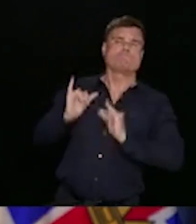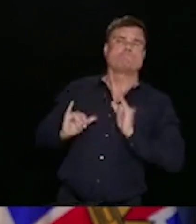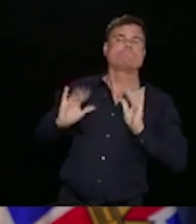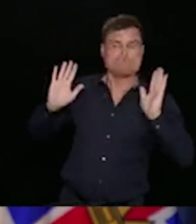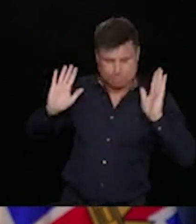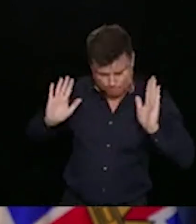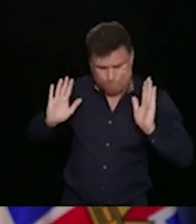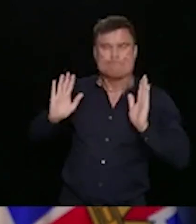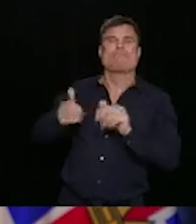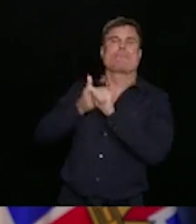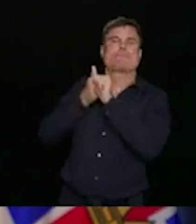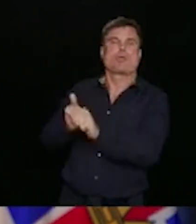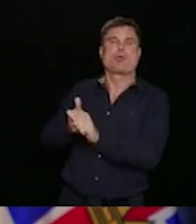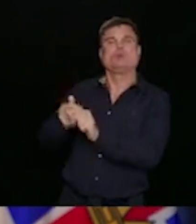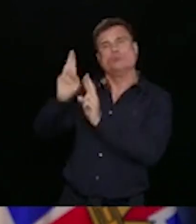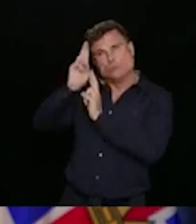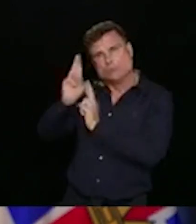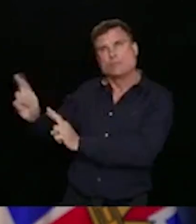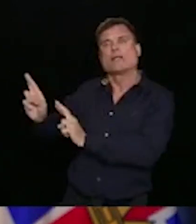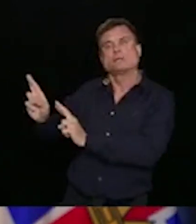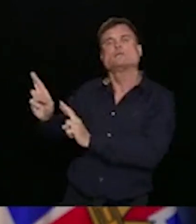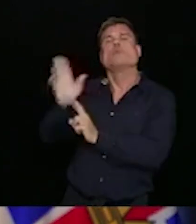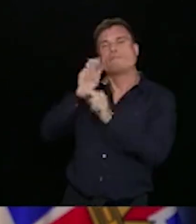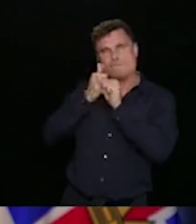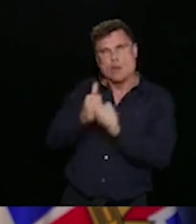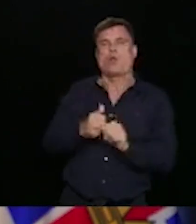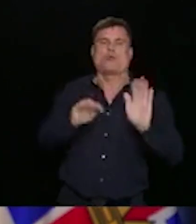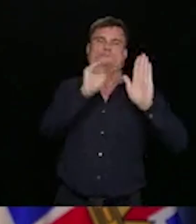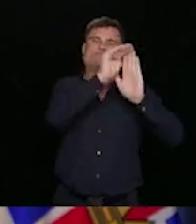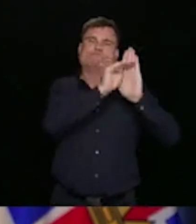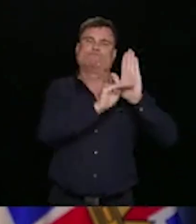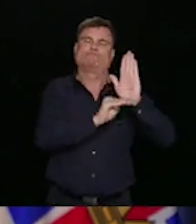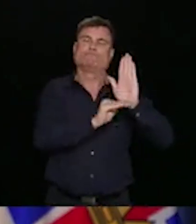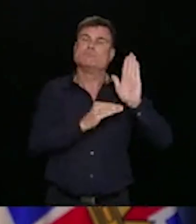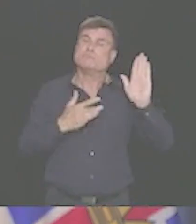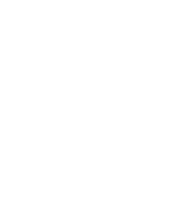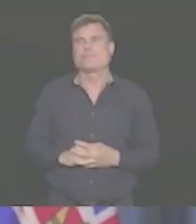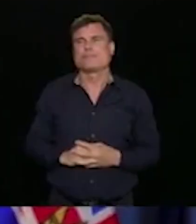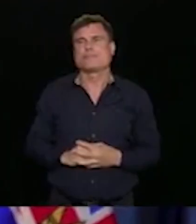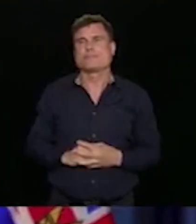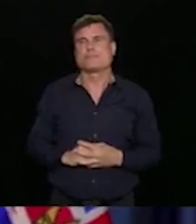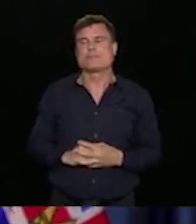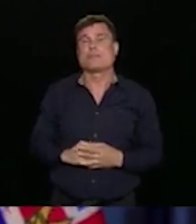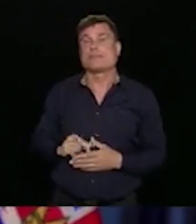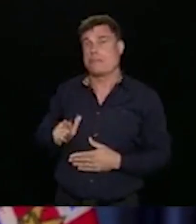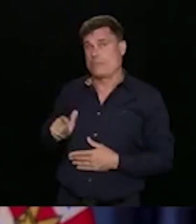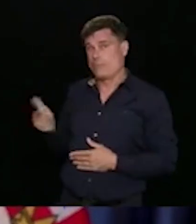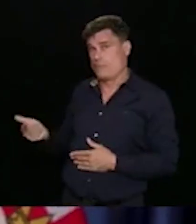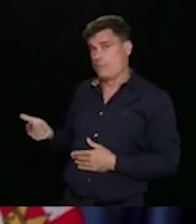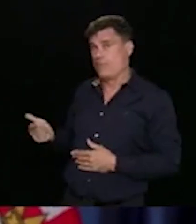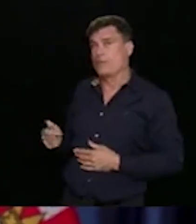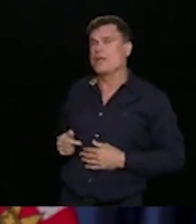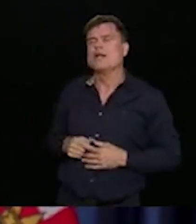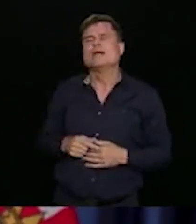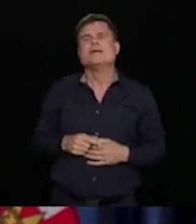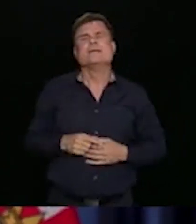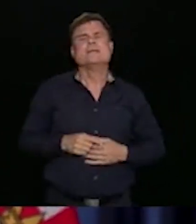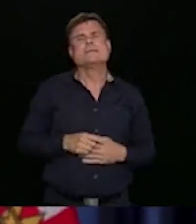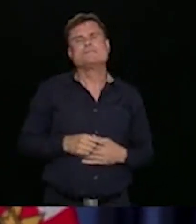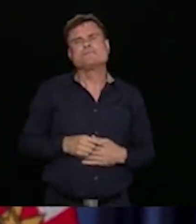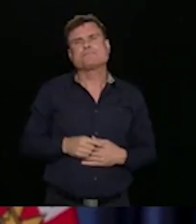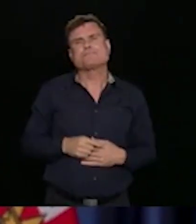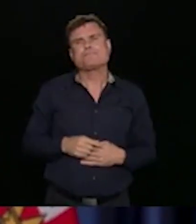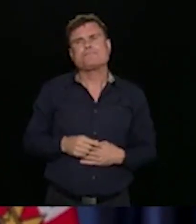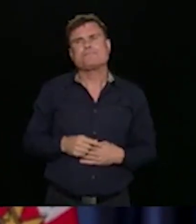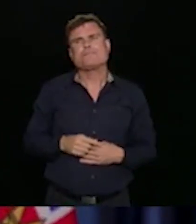get out there and get tested, and we can support each other to stay home and stay away from others. I think we have to put it all into